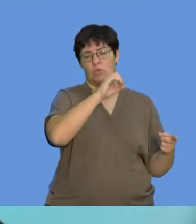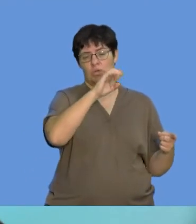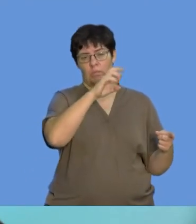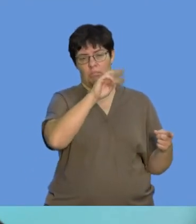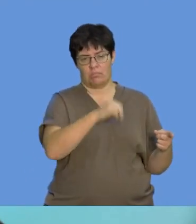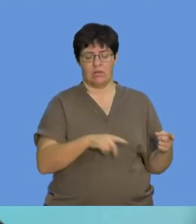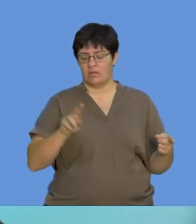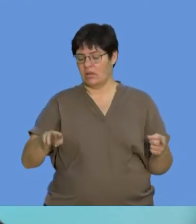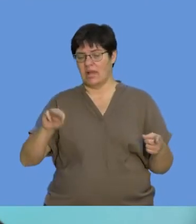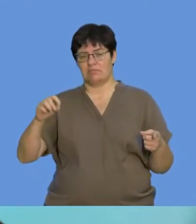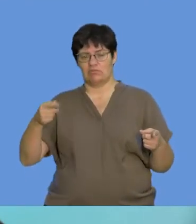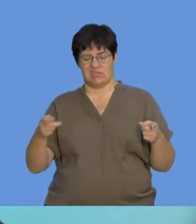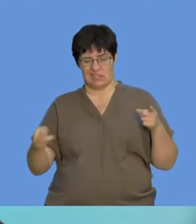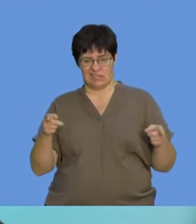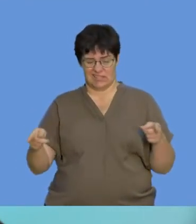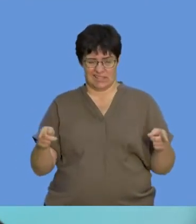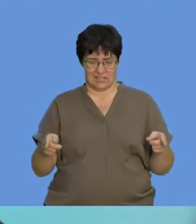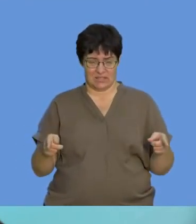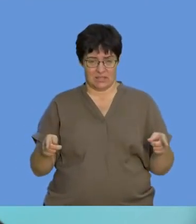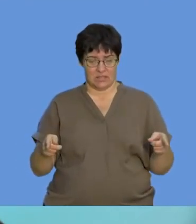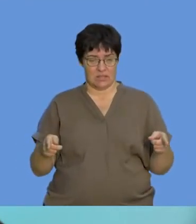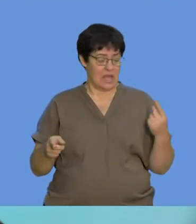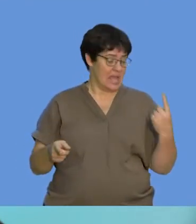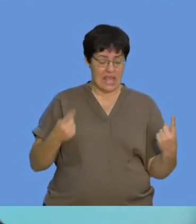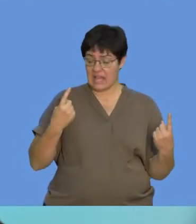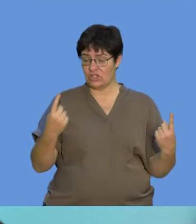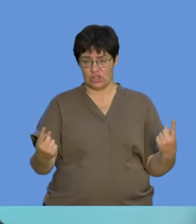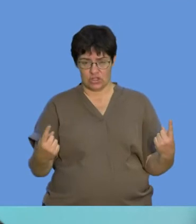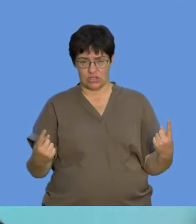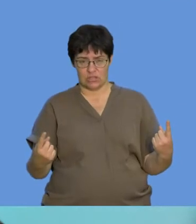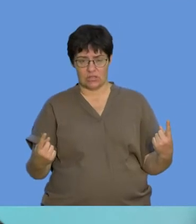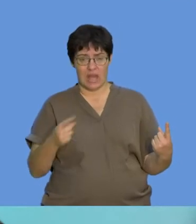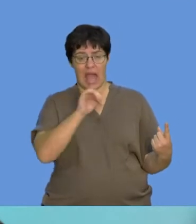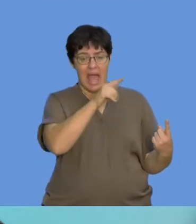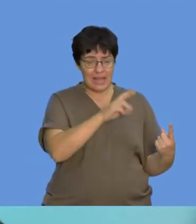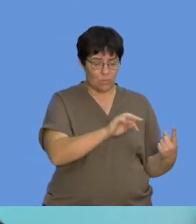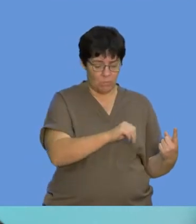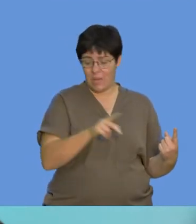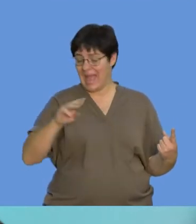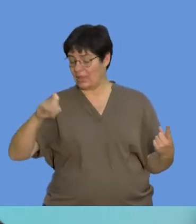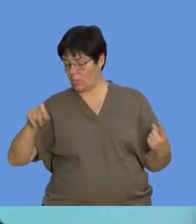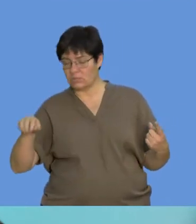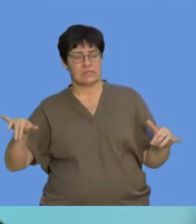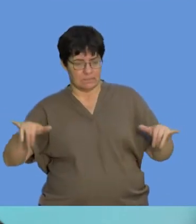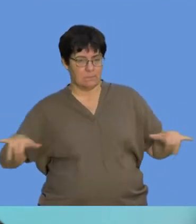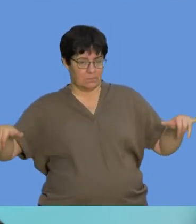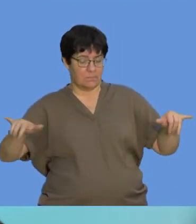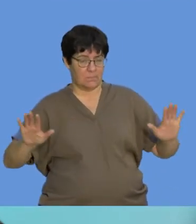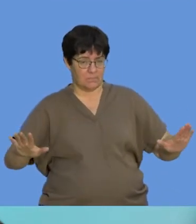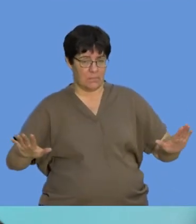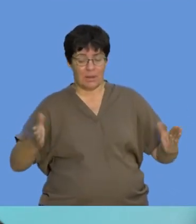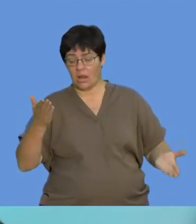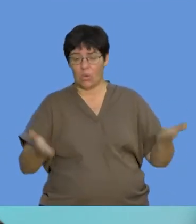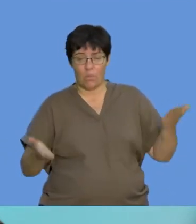got sodium and then we've got magnesium. These are 2 examples. Each one of them is made of atoms of the same kind. However,